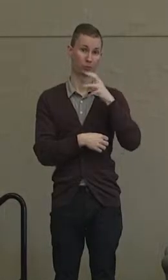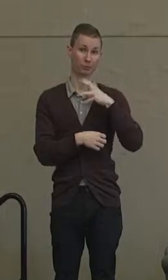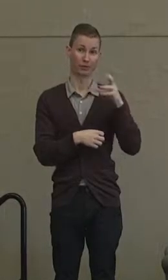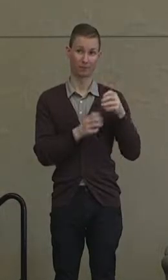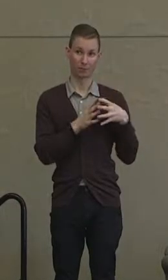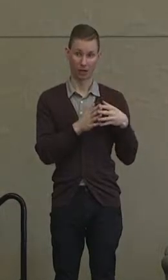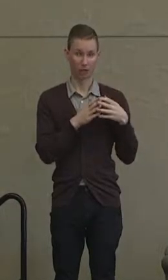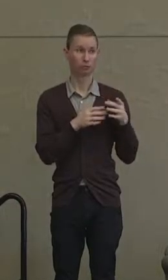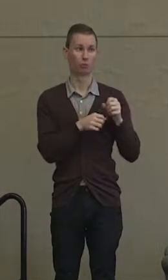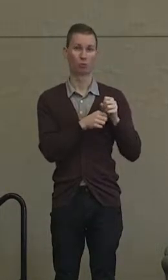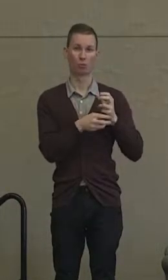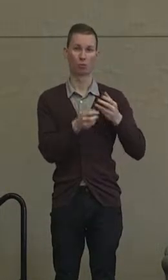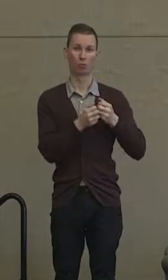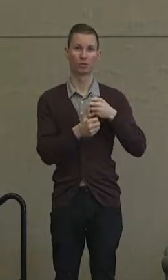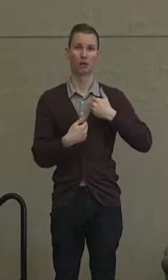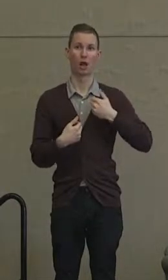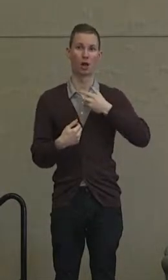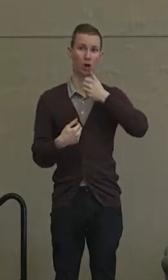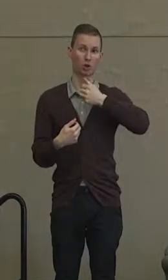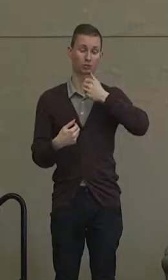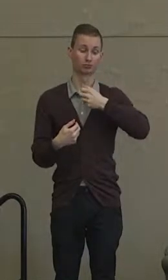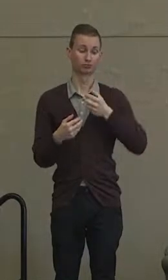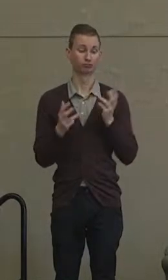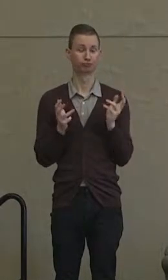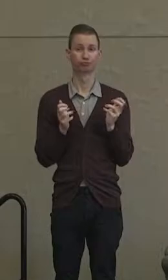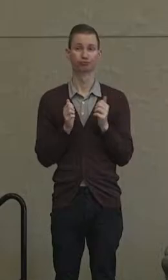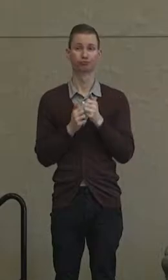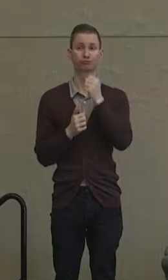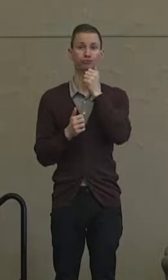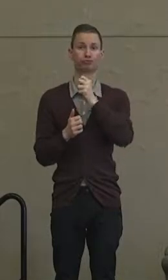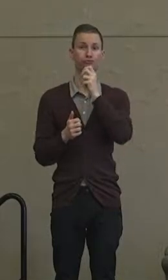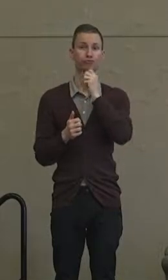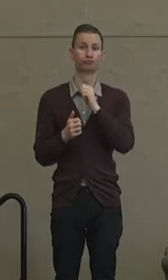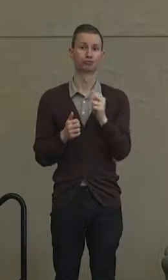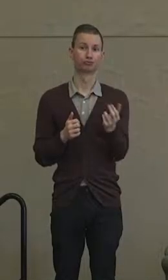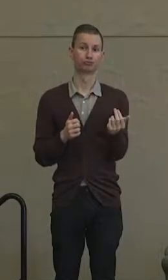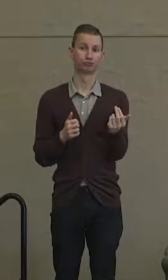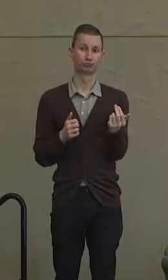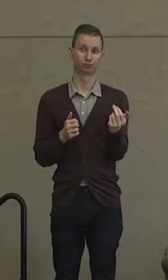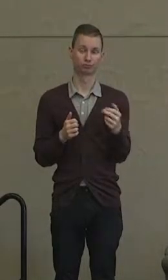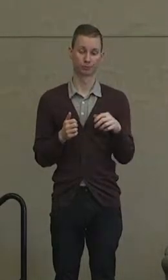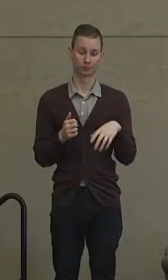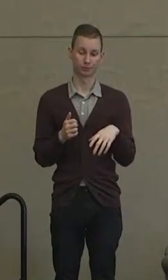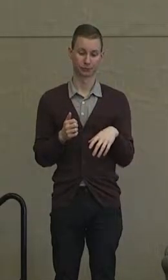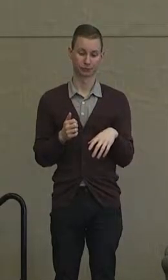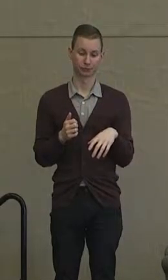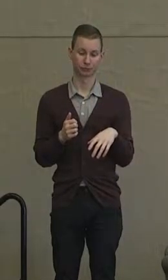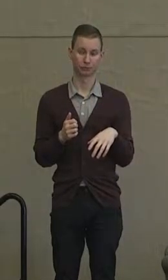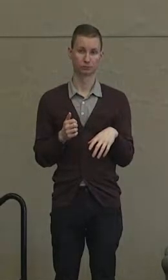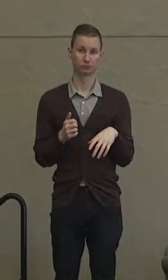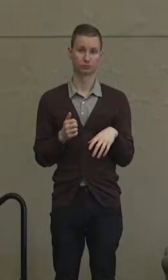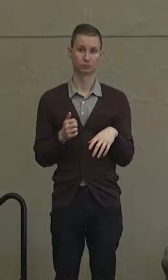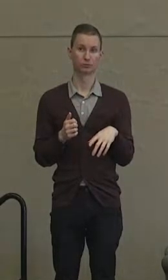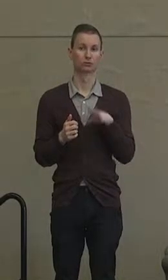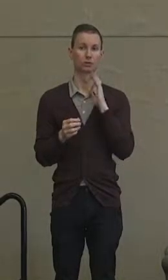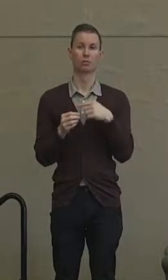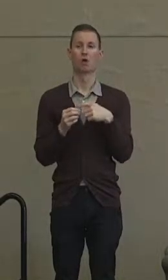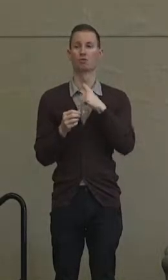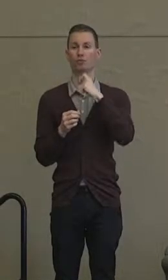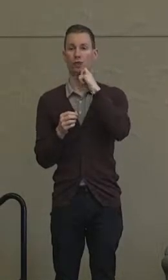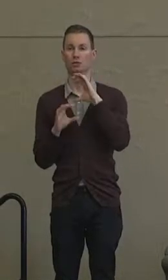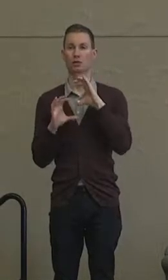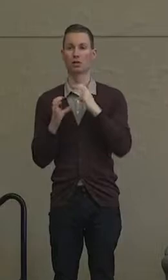working with young girls and talking with a 13-year-old black child. Race and class and gender are important